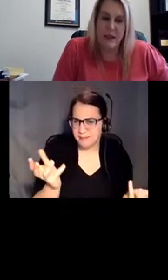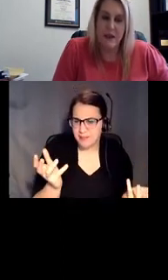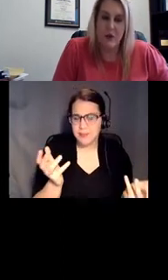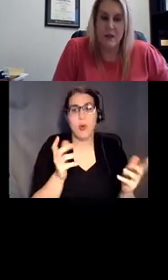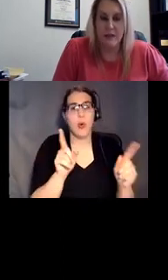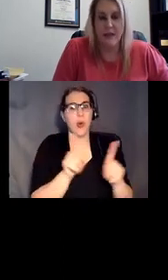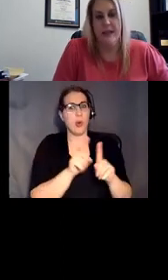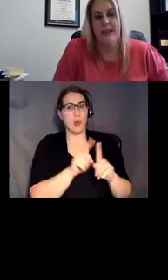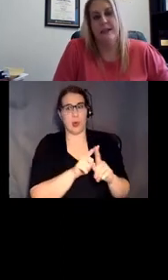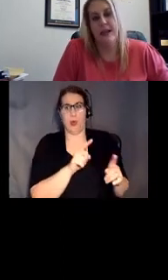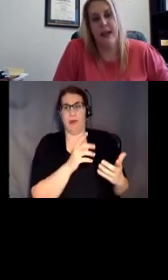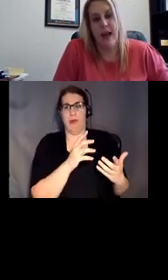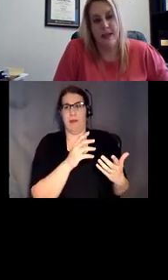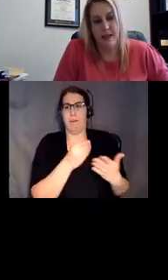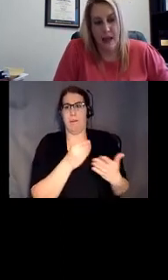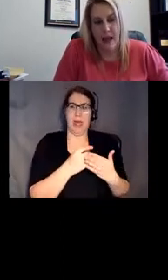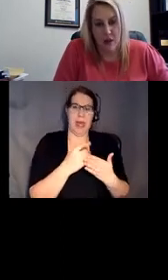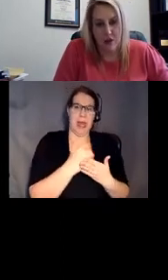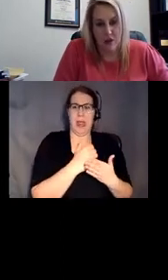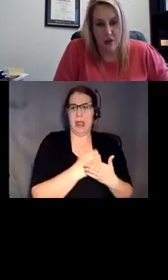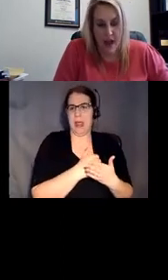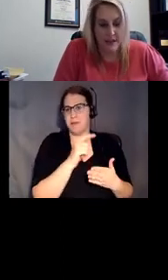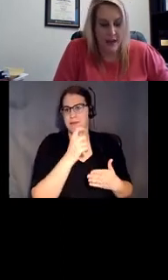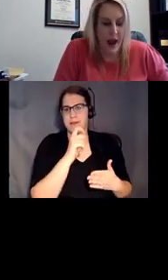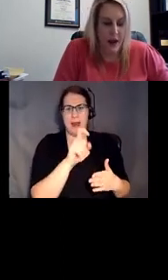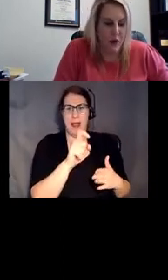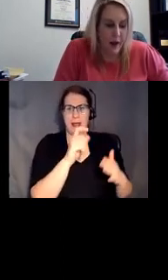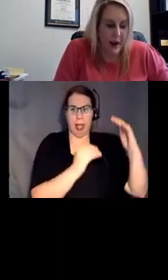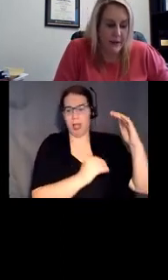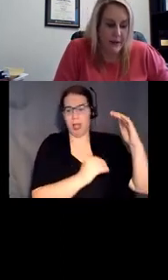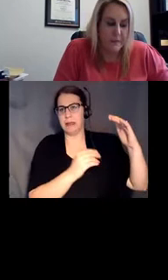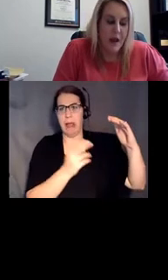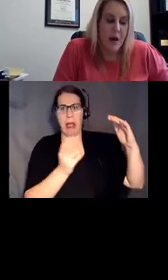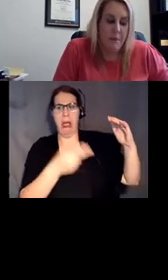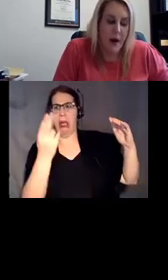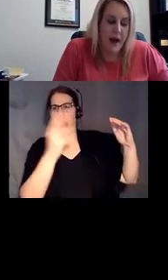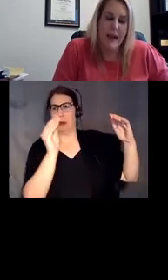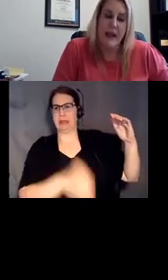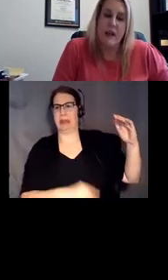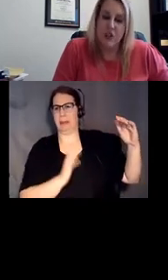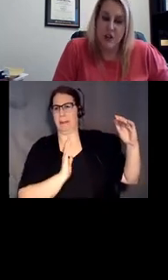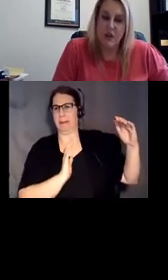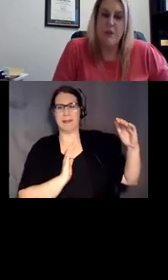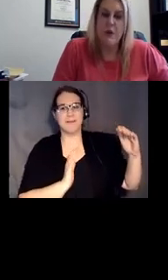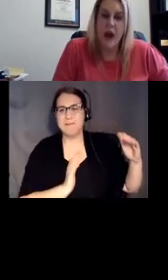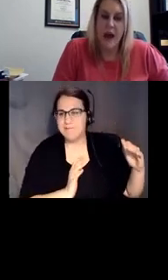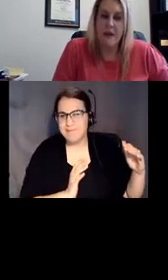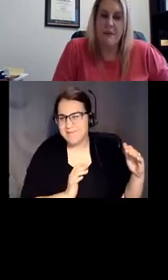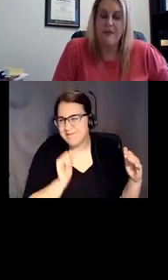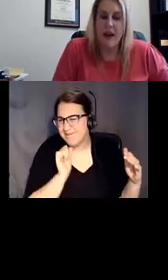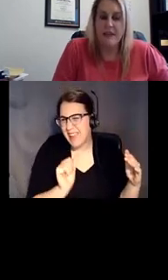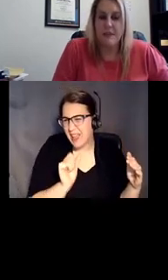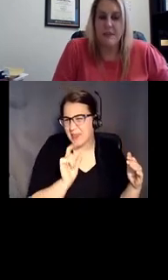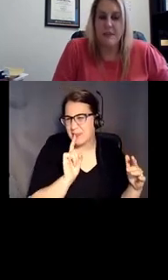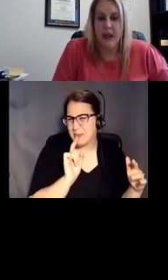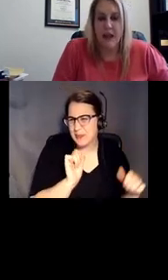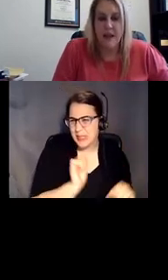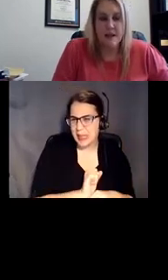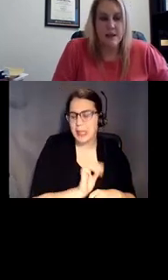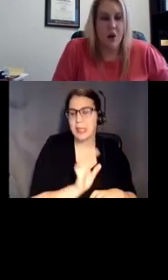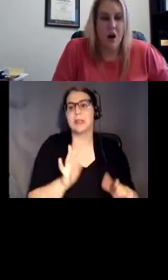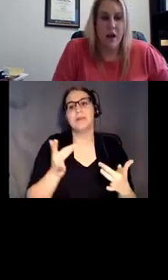brackets can be a little misleading, saying that trusts are taxed at a higher rate. But generally, when I am advising